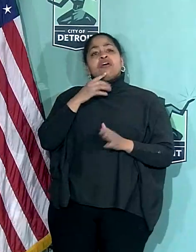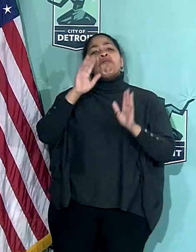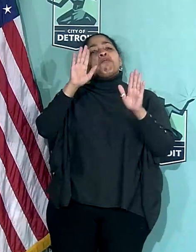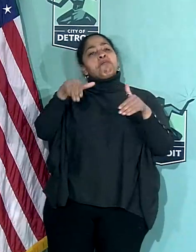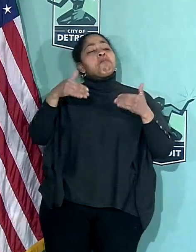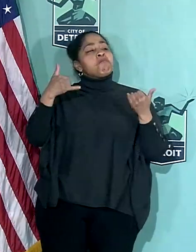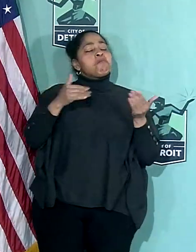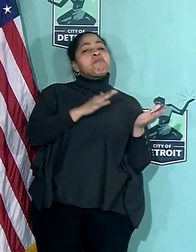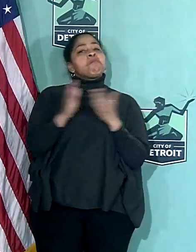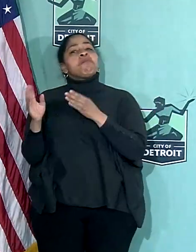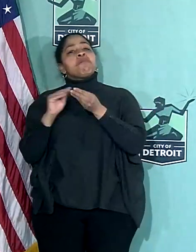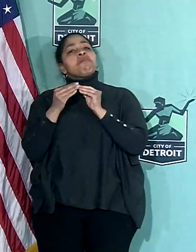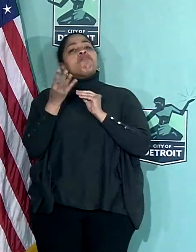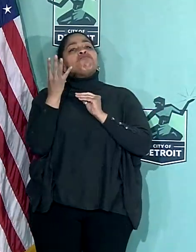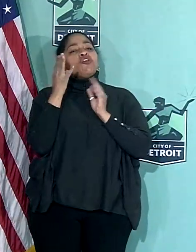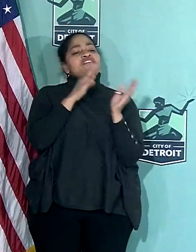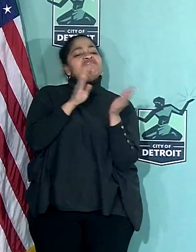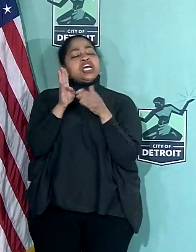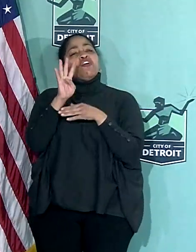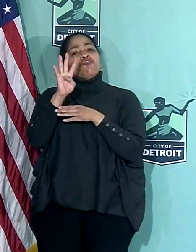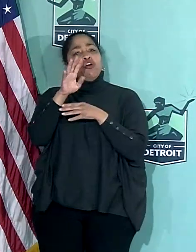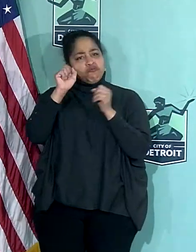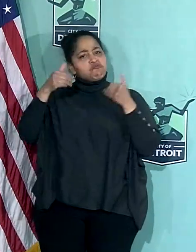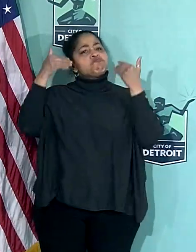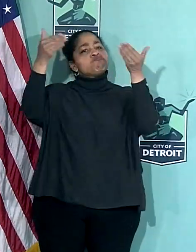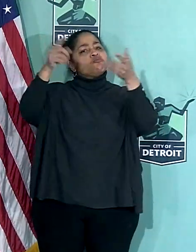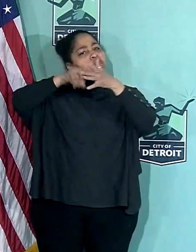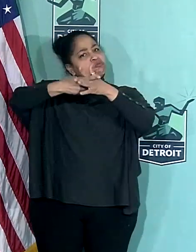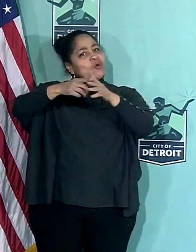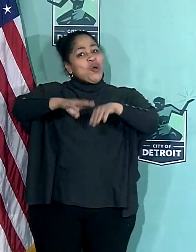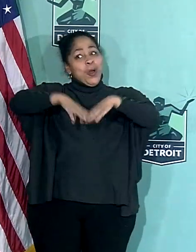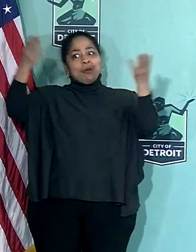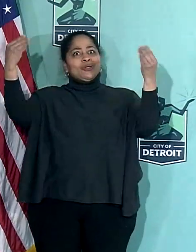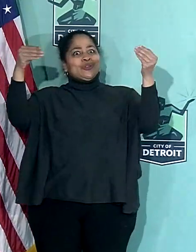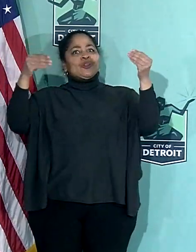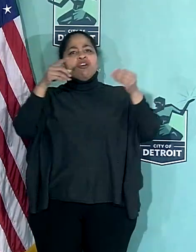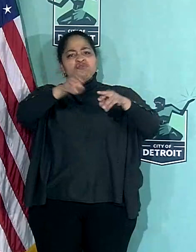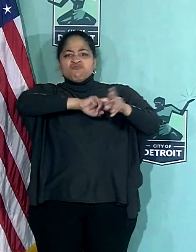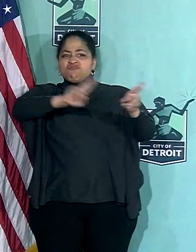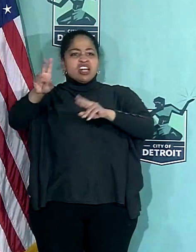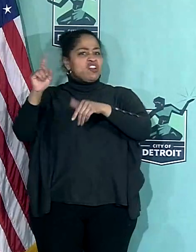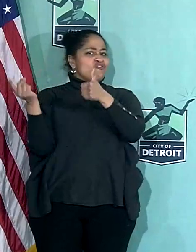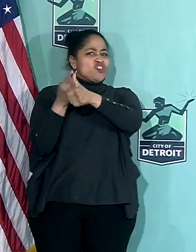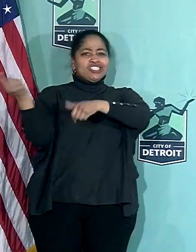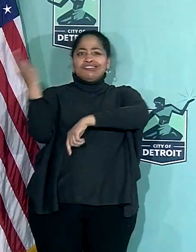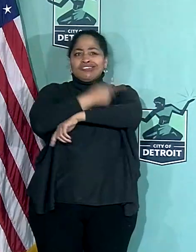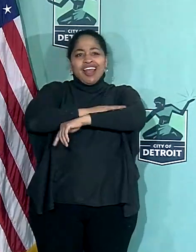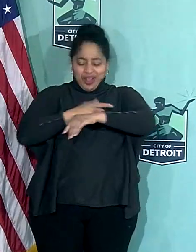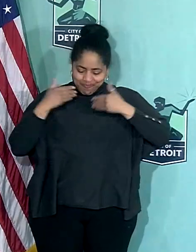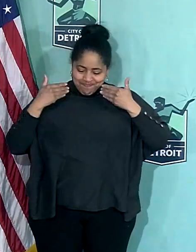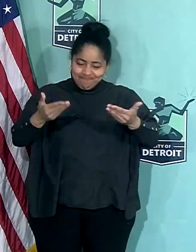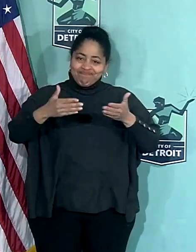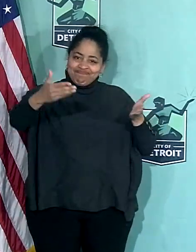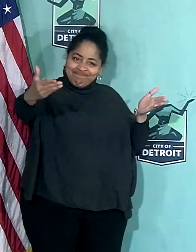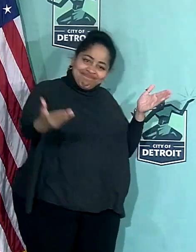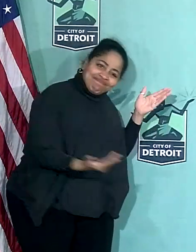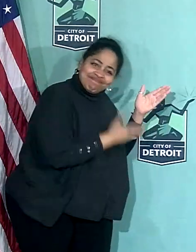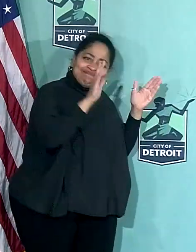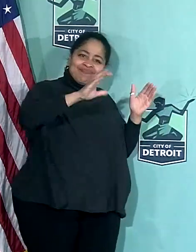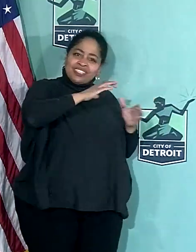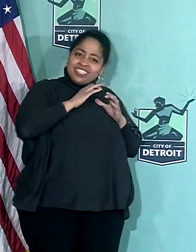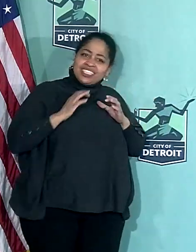phase 4 and open your doors, you'll be ready that first day to do it in a way that you can assure your customers and your